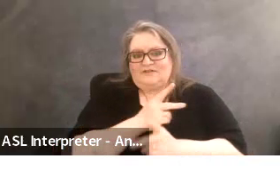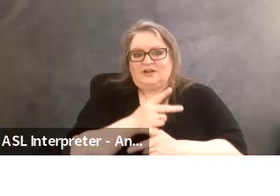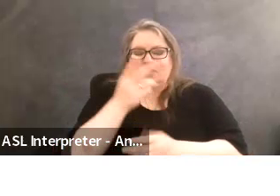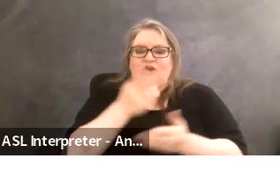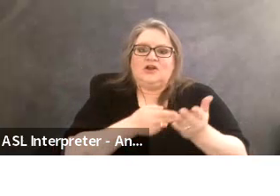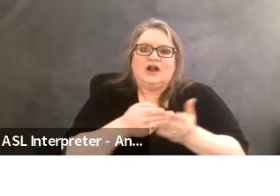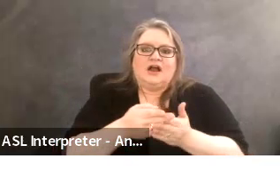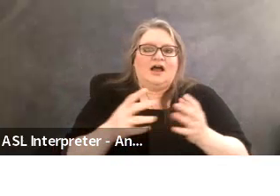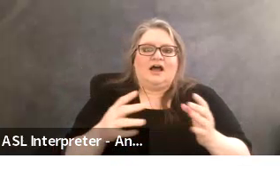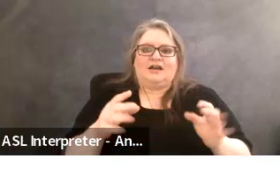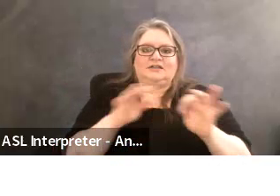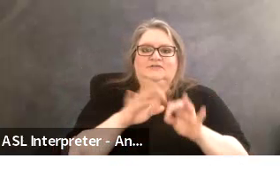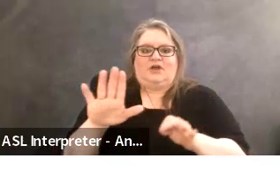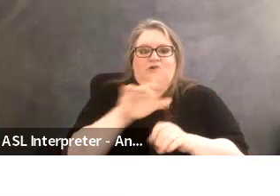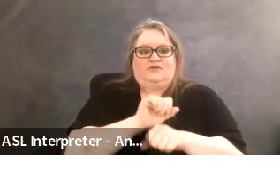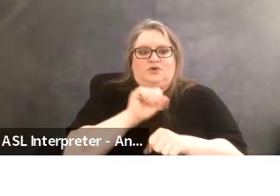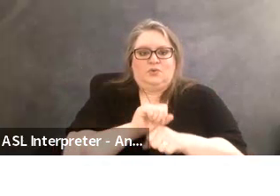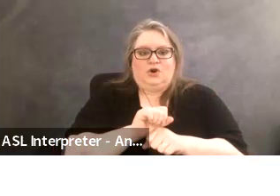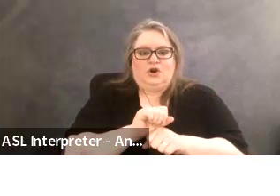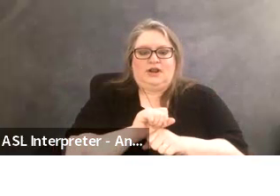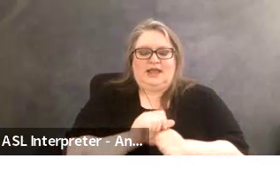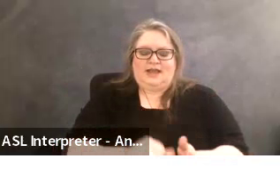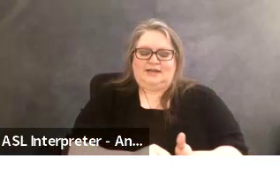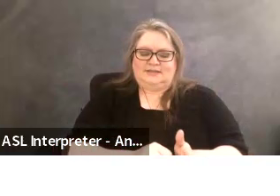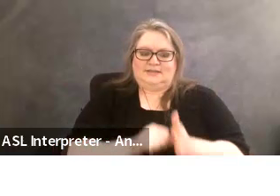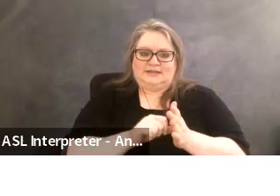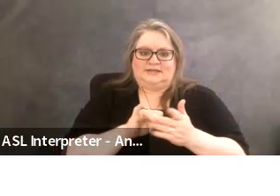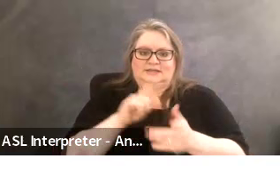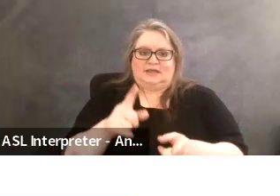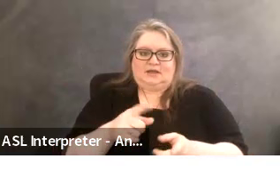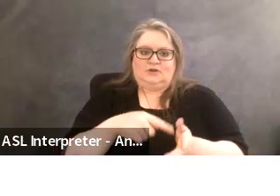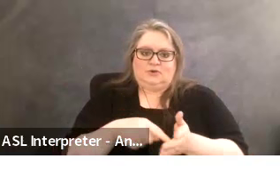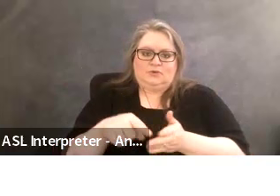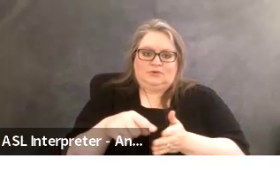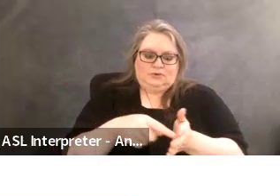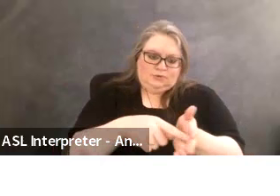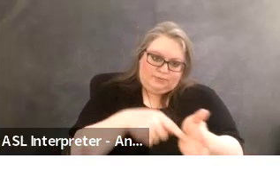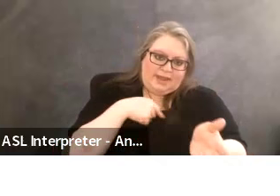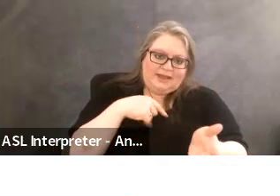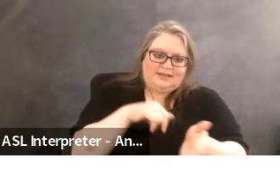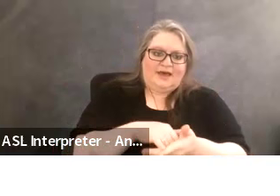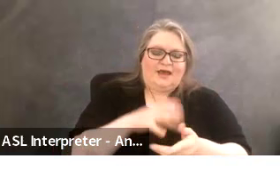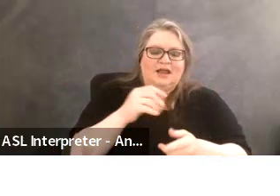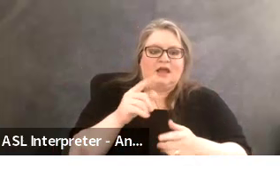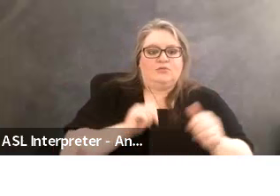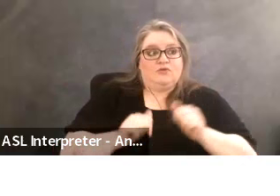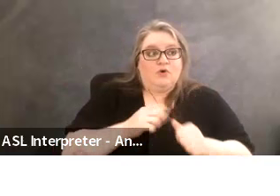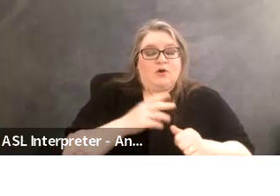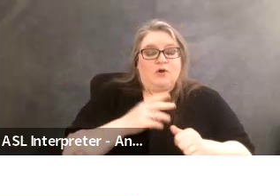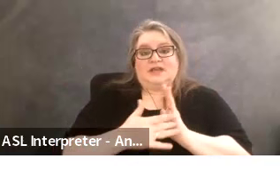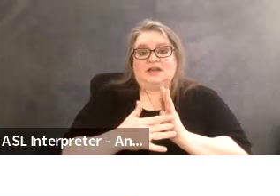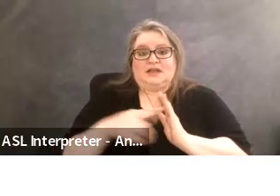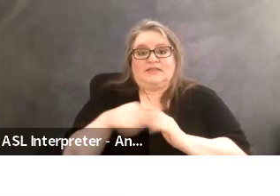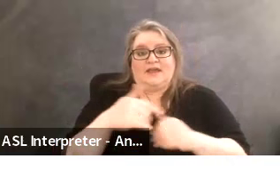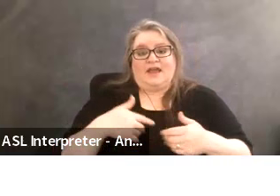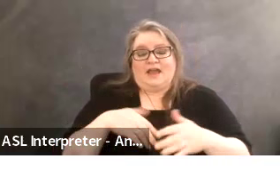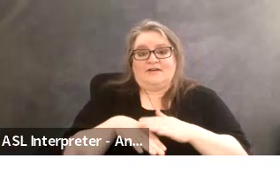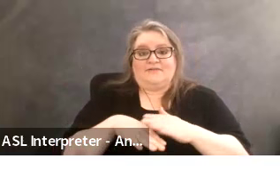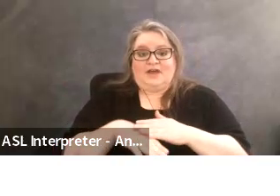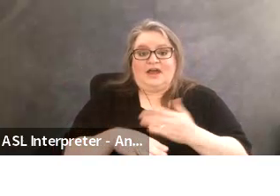of your work is and insist that you receive it. Some artists, performers, and technicians, they have access to